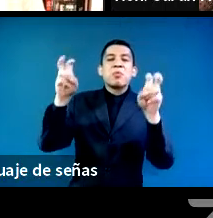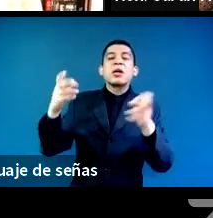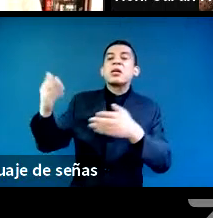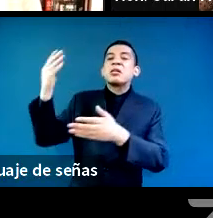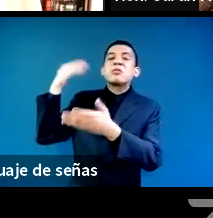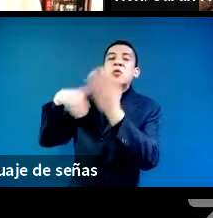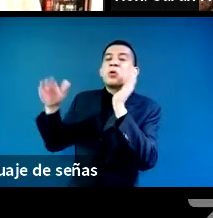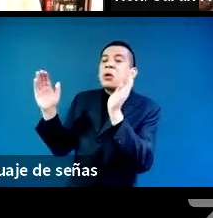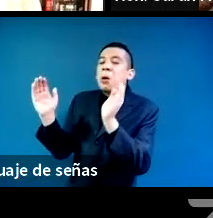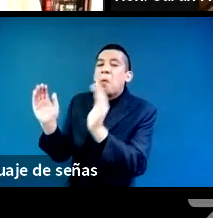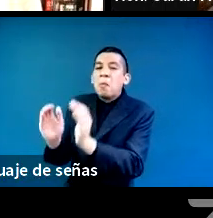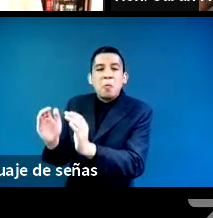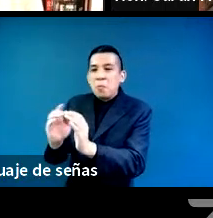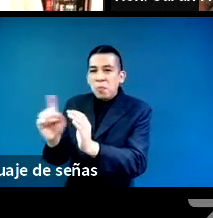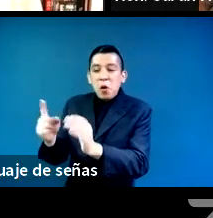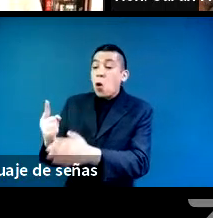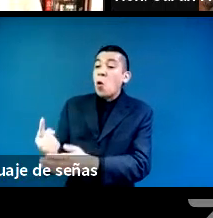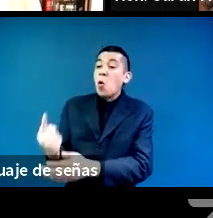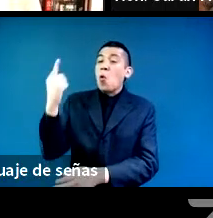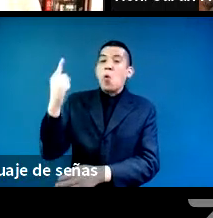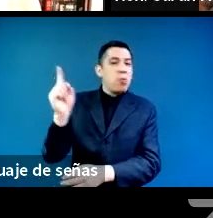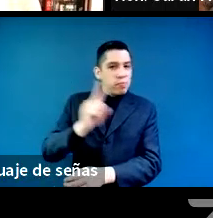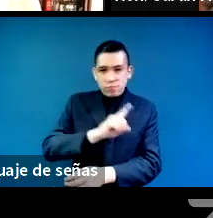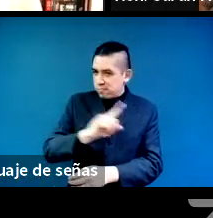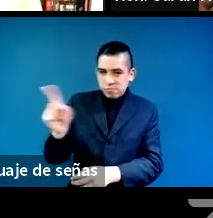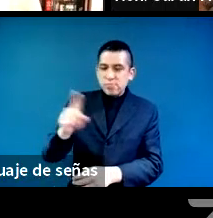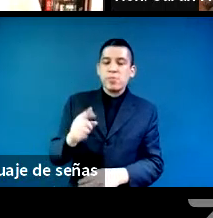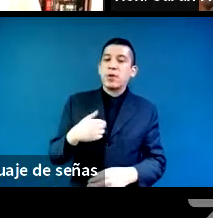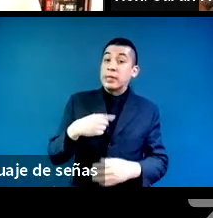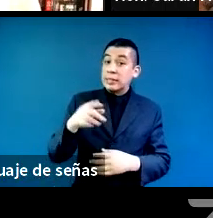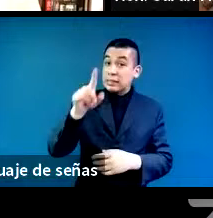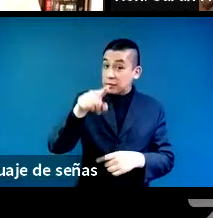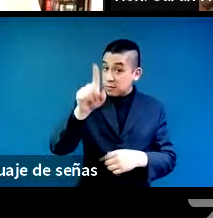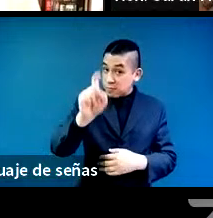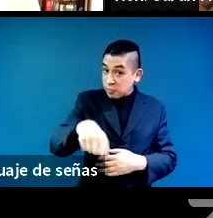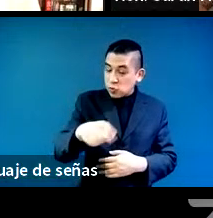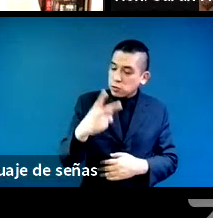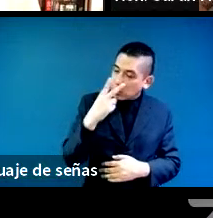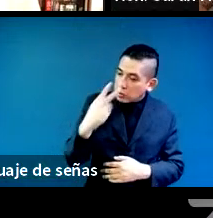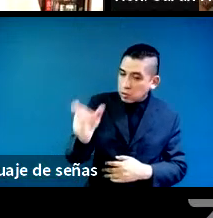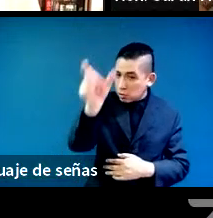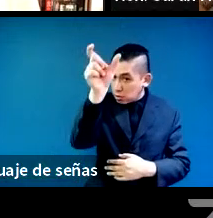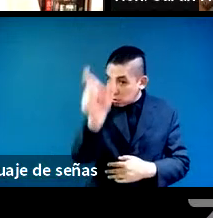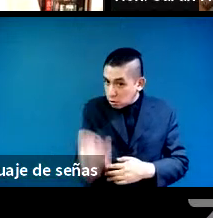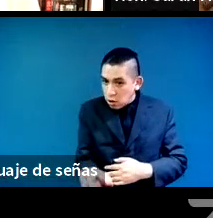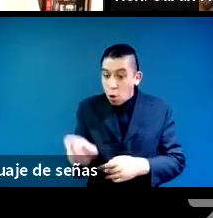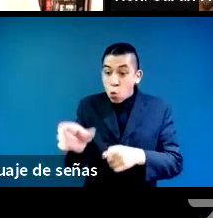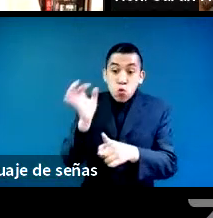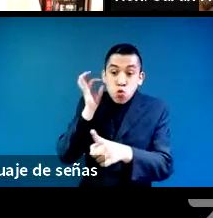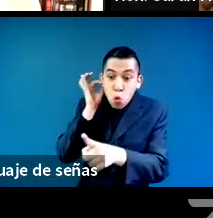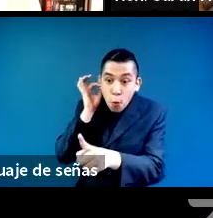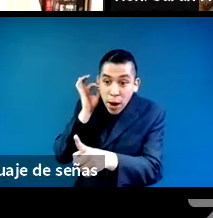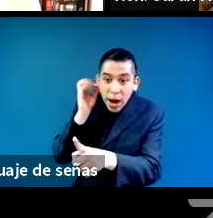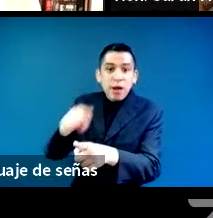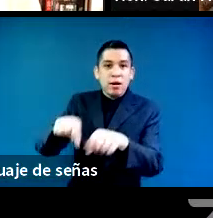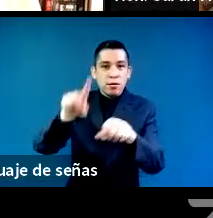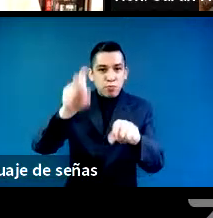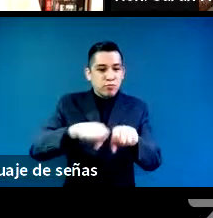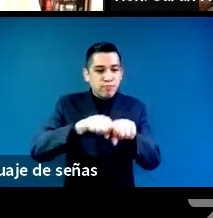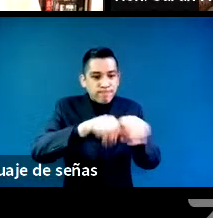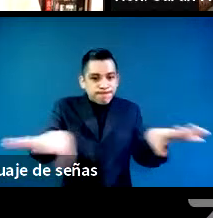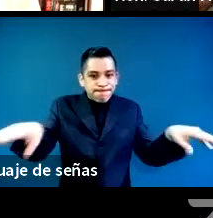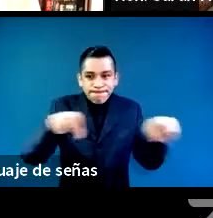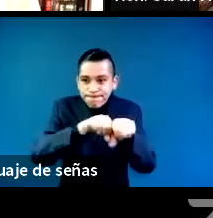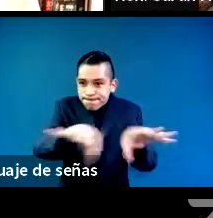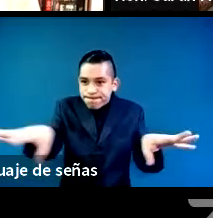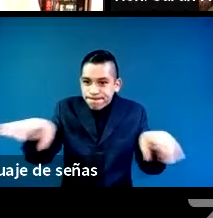with a lot of intersectionalities that I also think we need to take into account. How important it would be also to work with schools